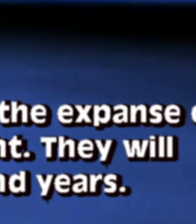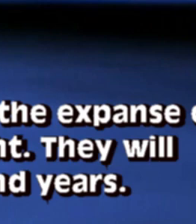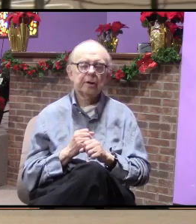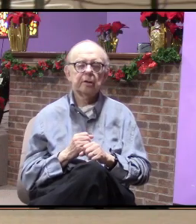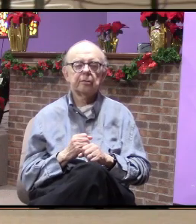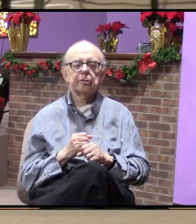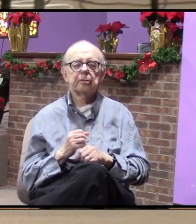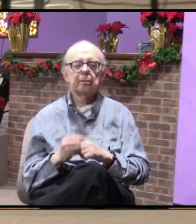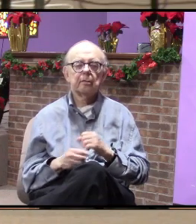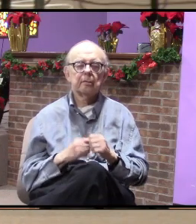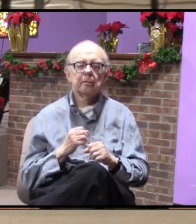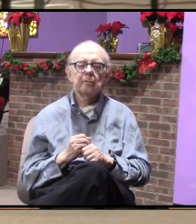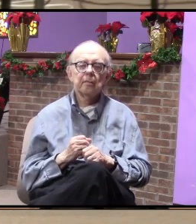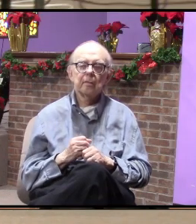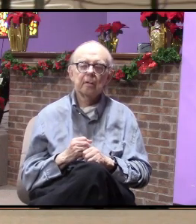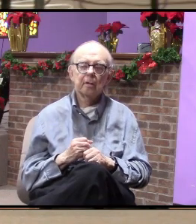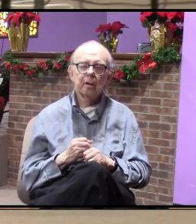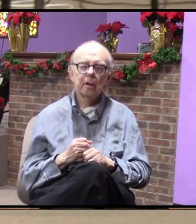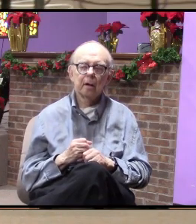years.